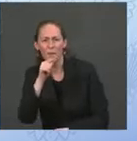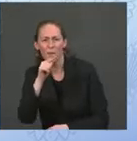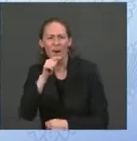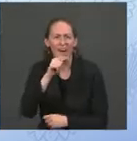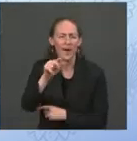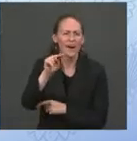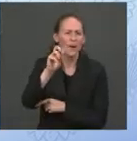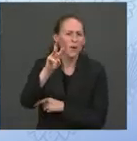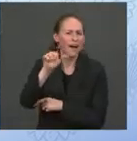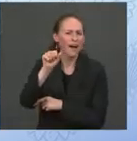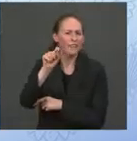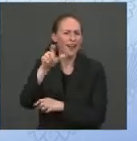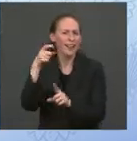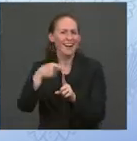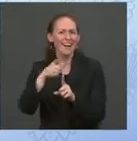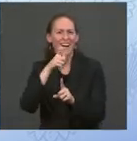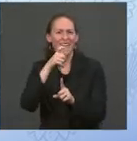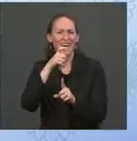Newcastle. All right.